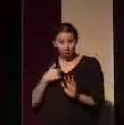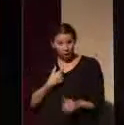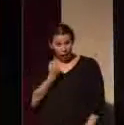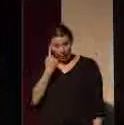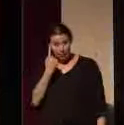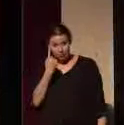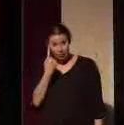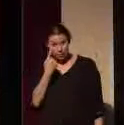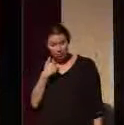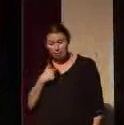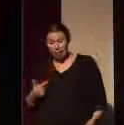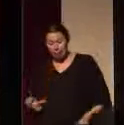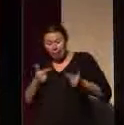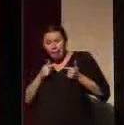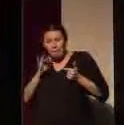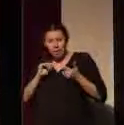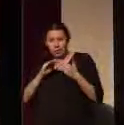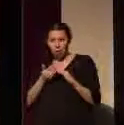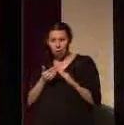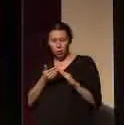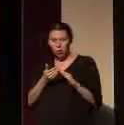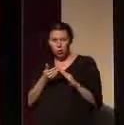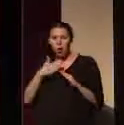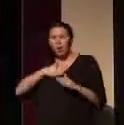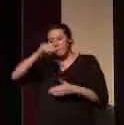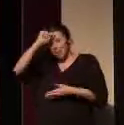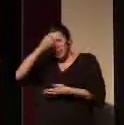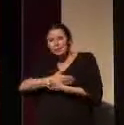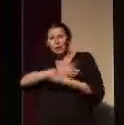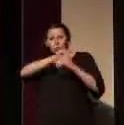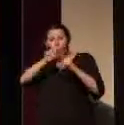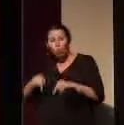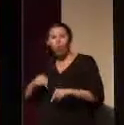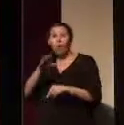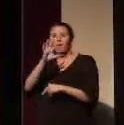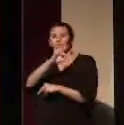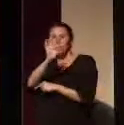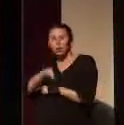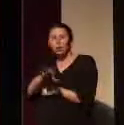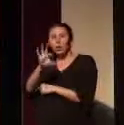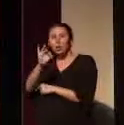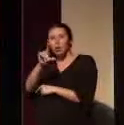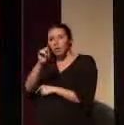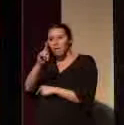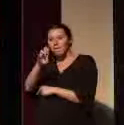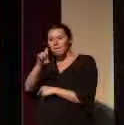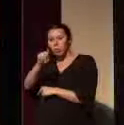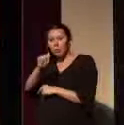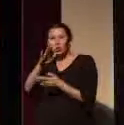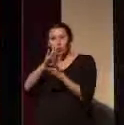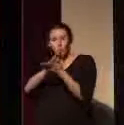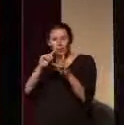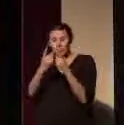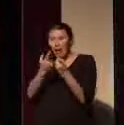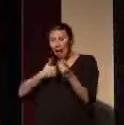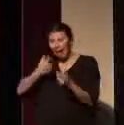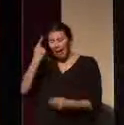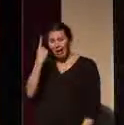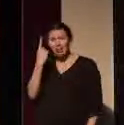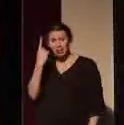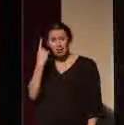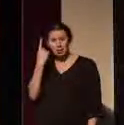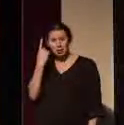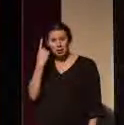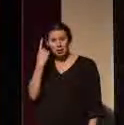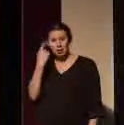live in that town. My son goes to the Ferguson-Florissant School District. I get it. I know the pain.